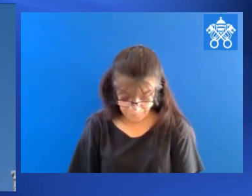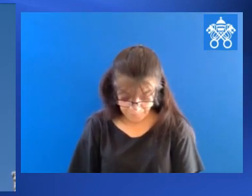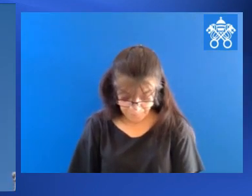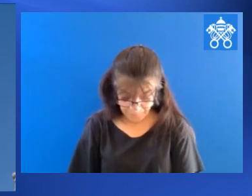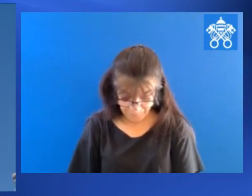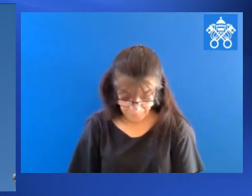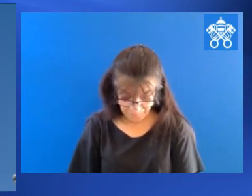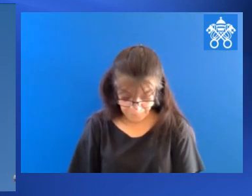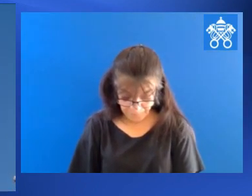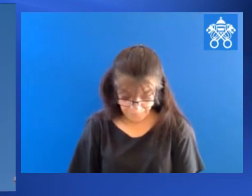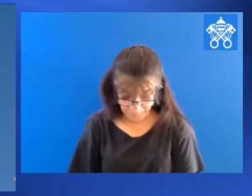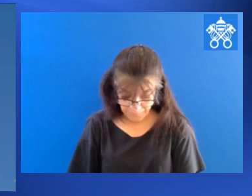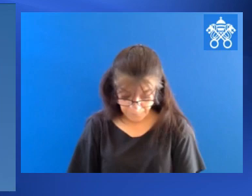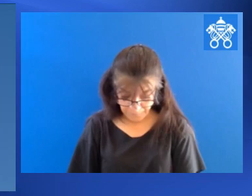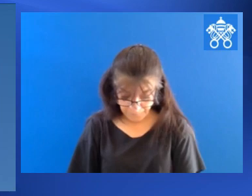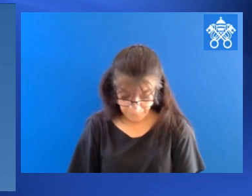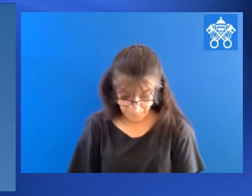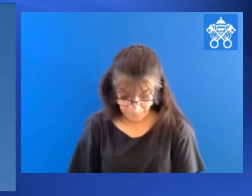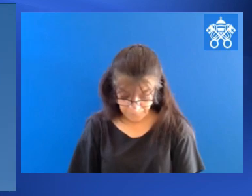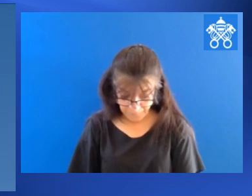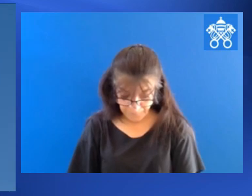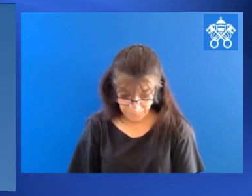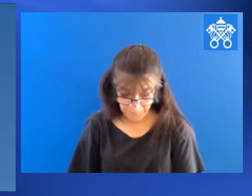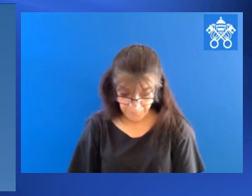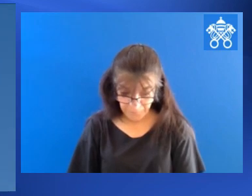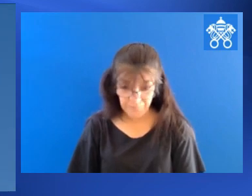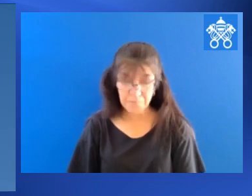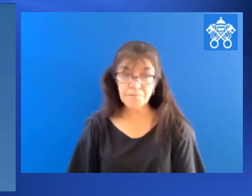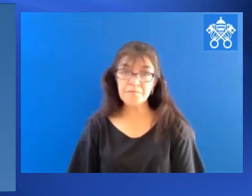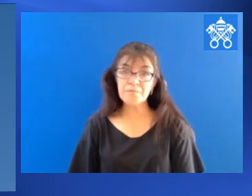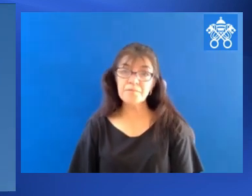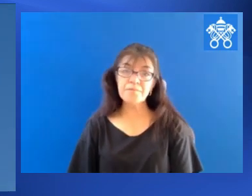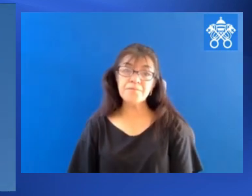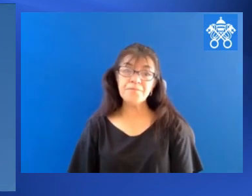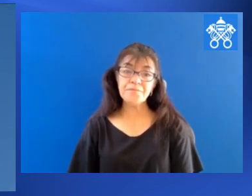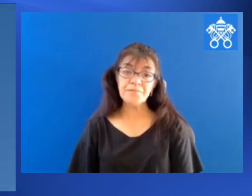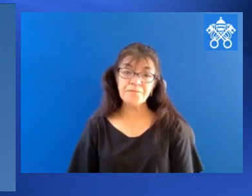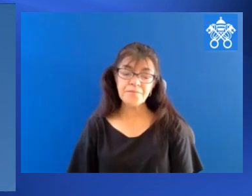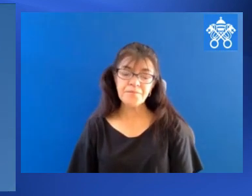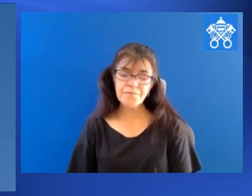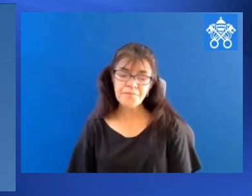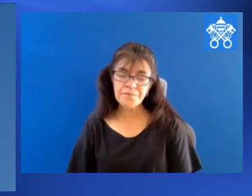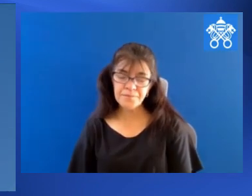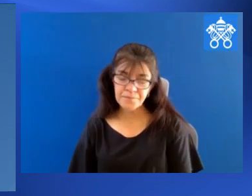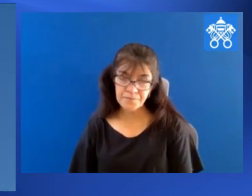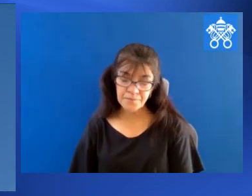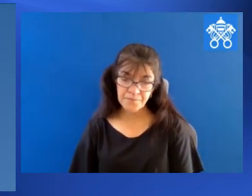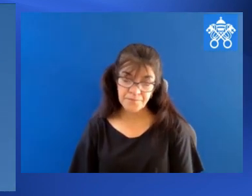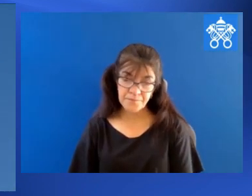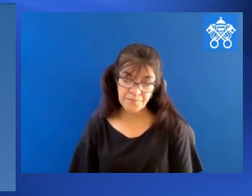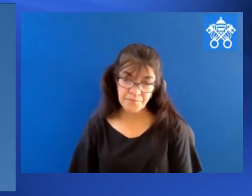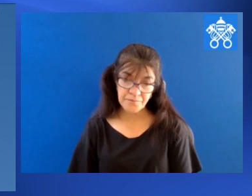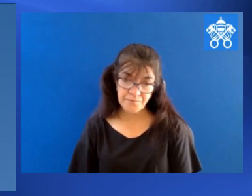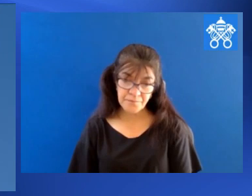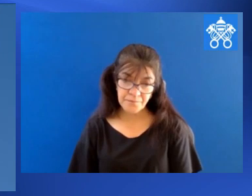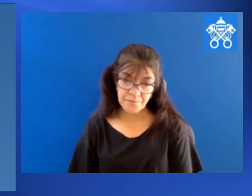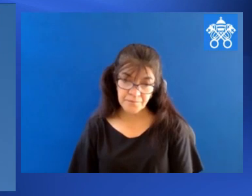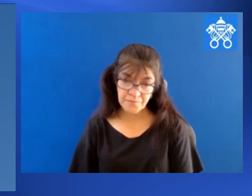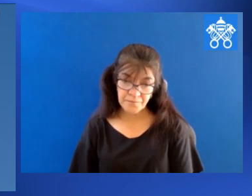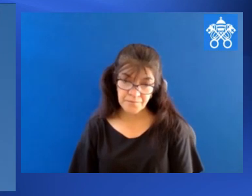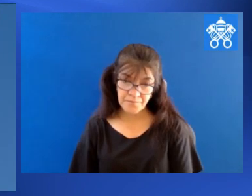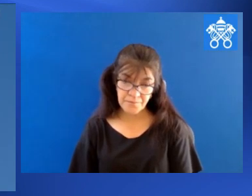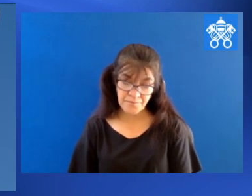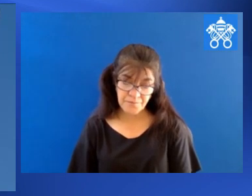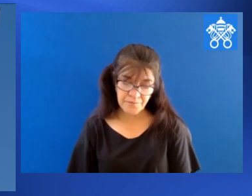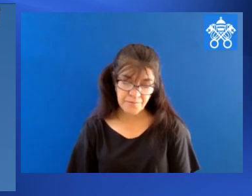TV at Medar Shan TV, and to those of you joining through radio, some through Radio Maria in England,